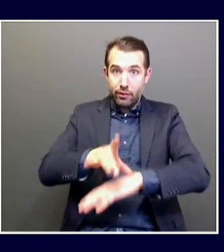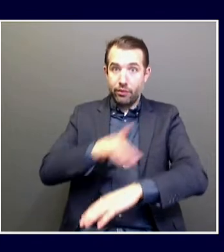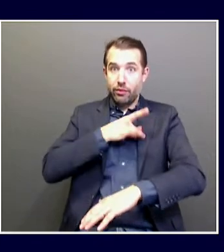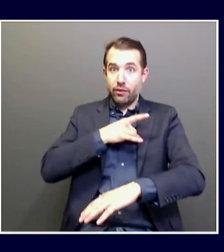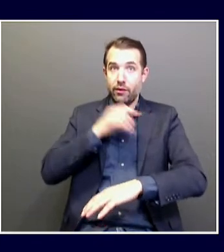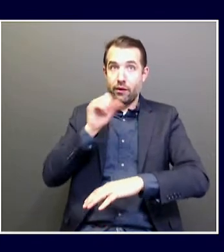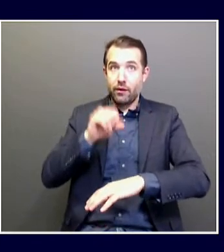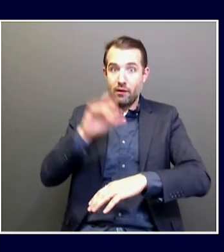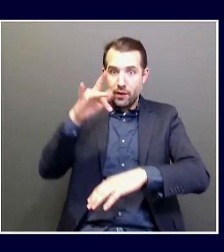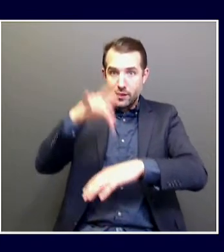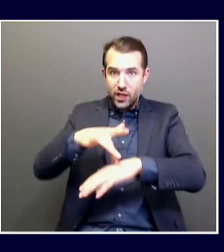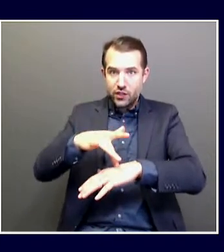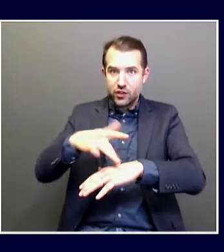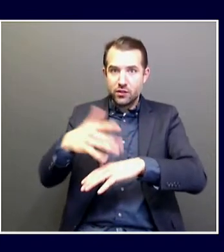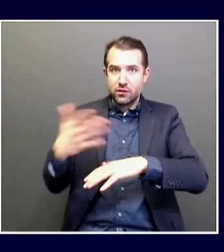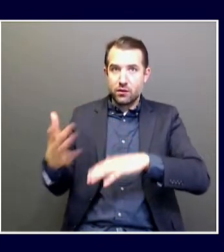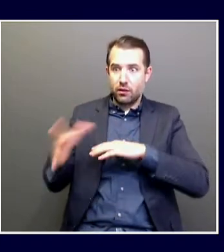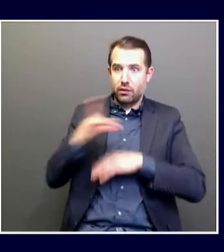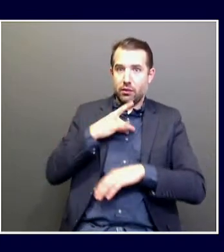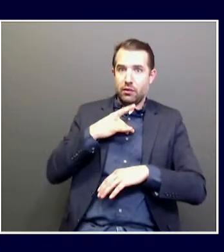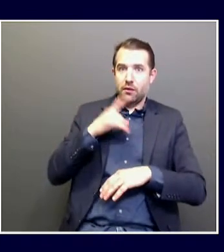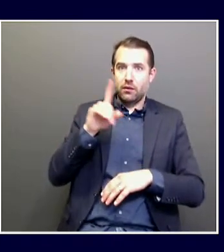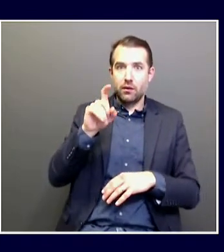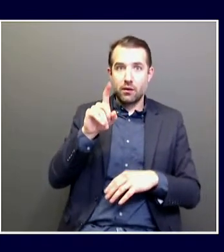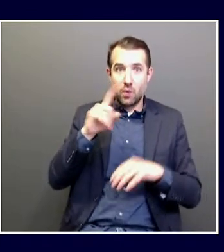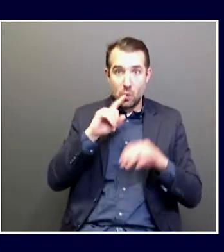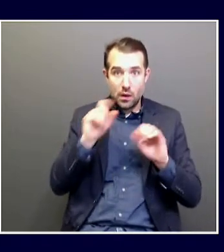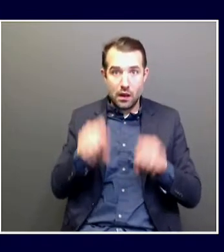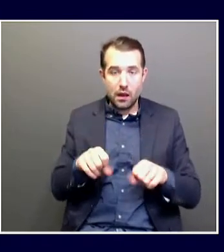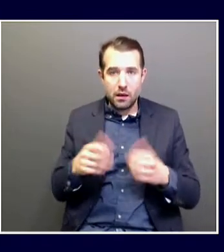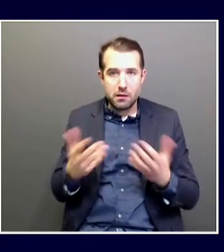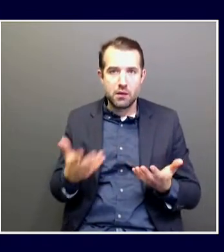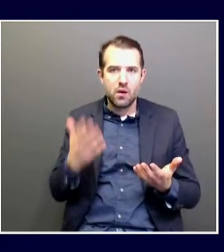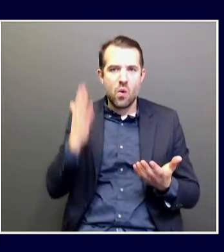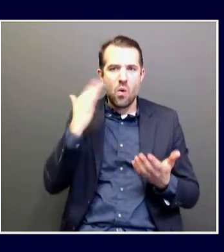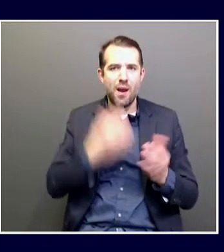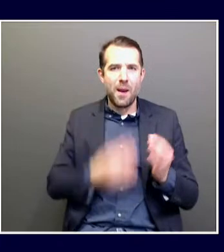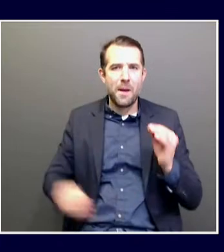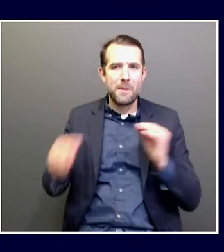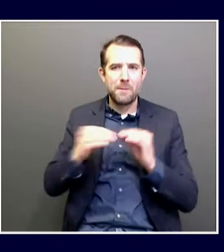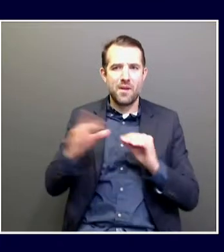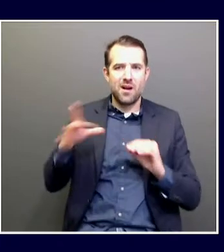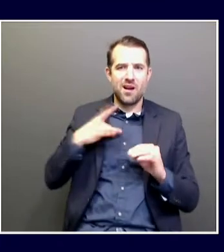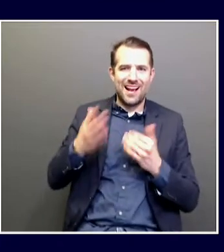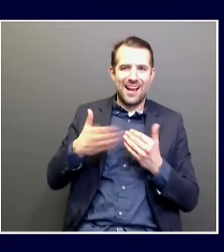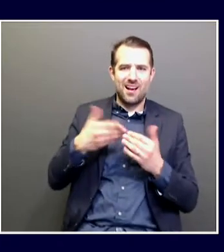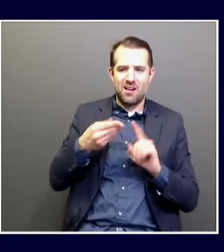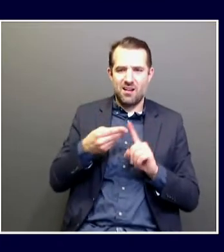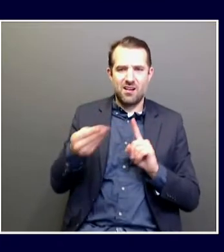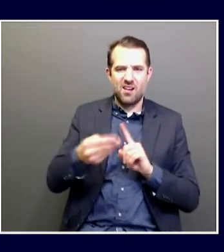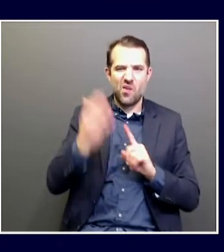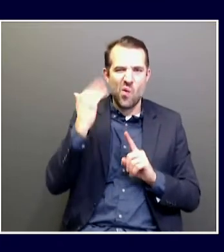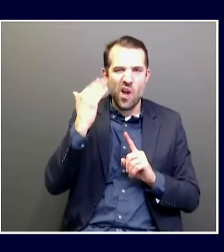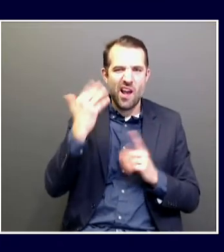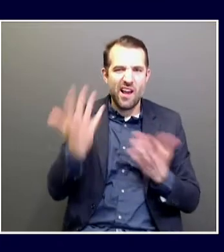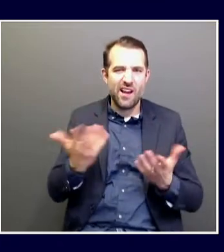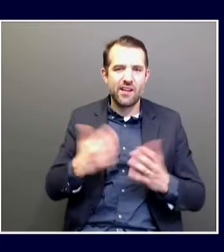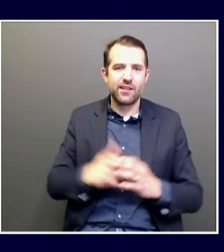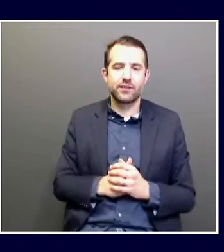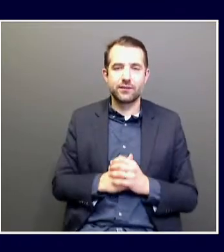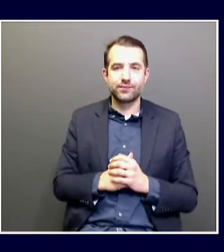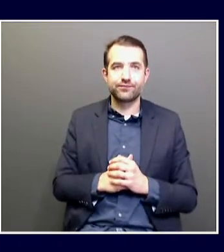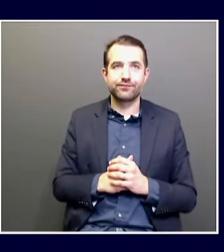what the mechanisms are that make it more contagious, so much more contagious. It's a great question, Amy. Here's the bottom line. Based on what we know right now